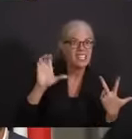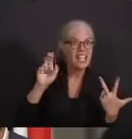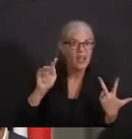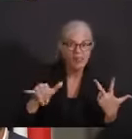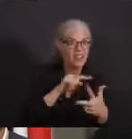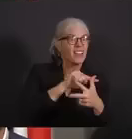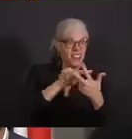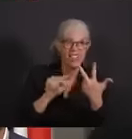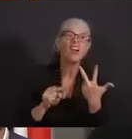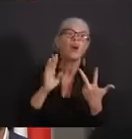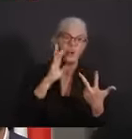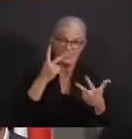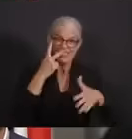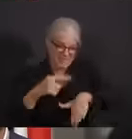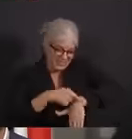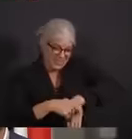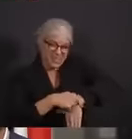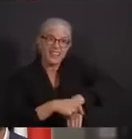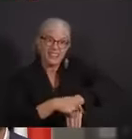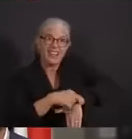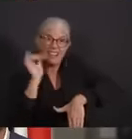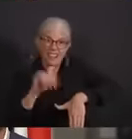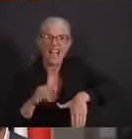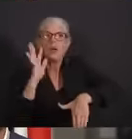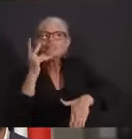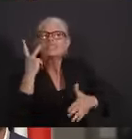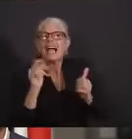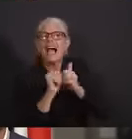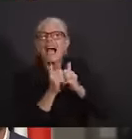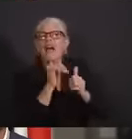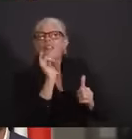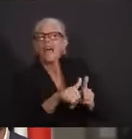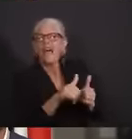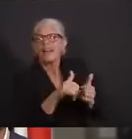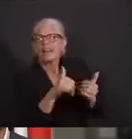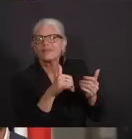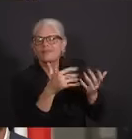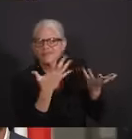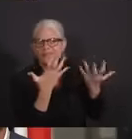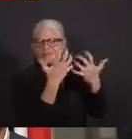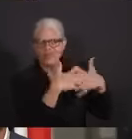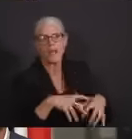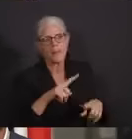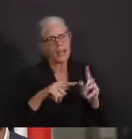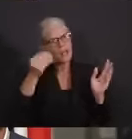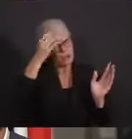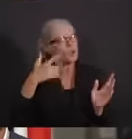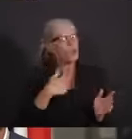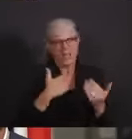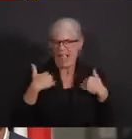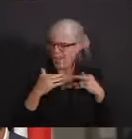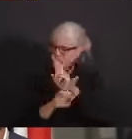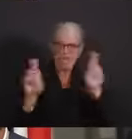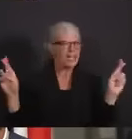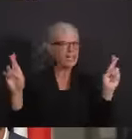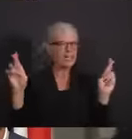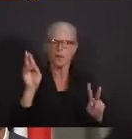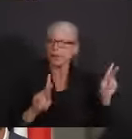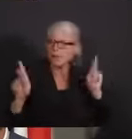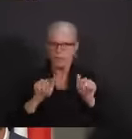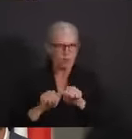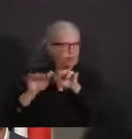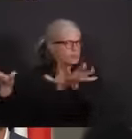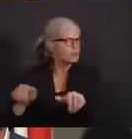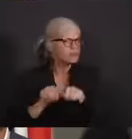on the backside of the storm. So we'll see how all that shakes out. But bottom line is we have the resources amassed. We'll use all that we need.